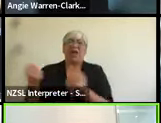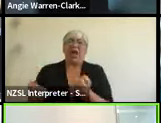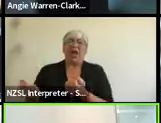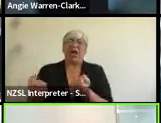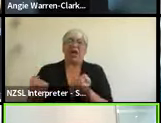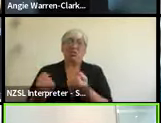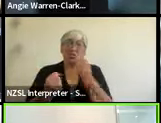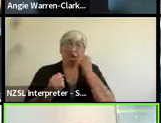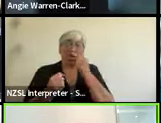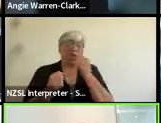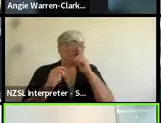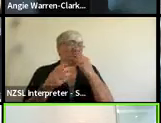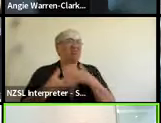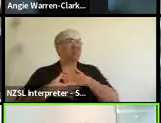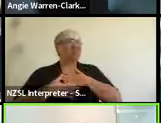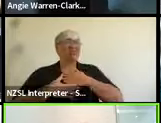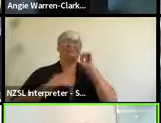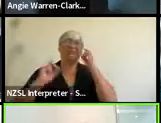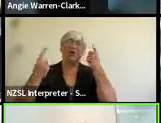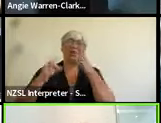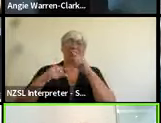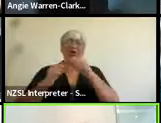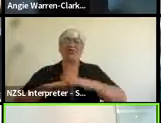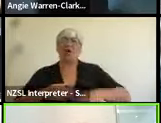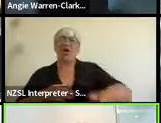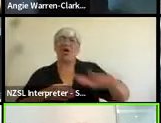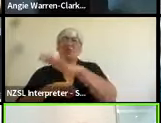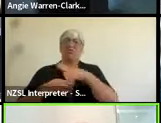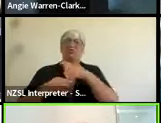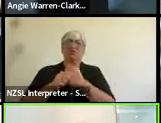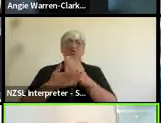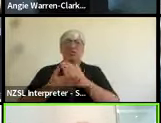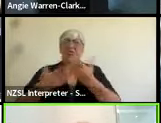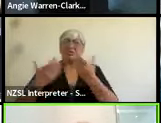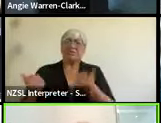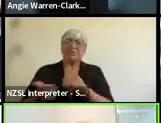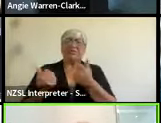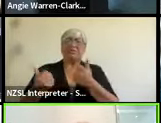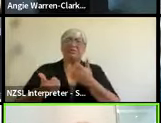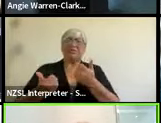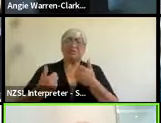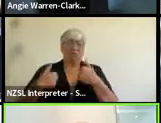the environment who might want better public transport for everybody.